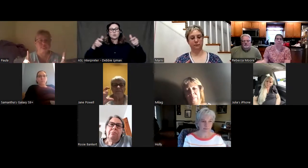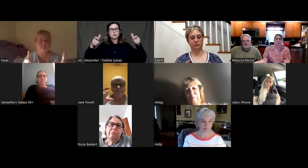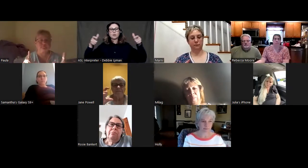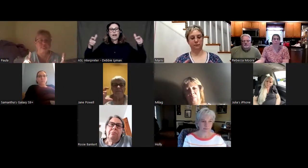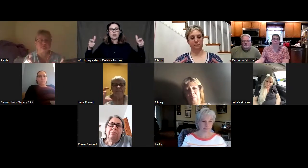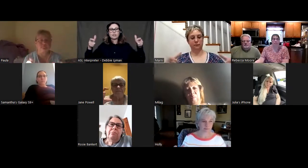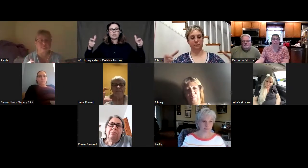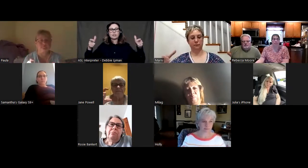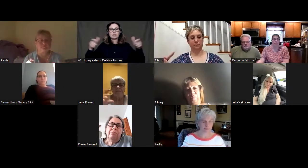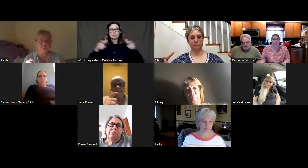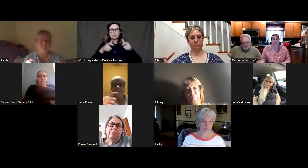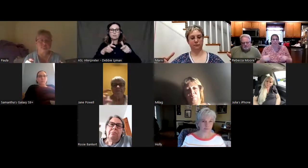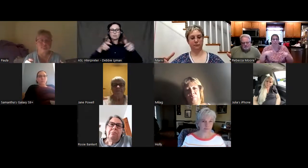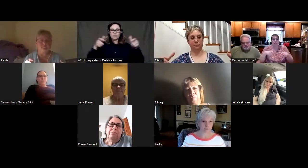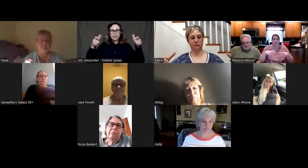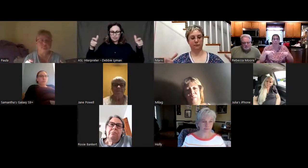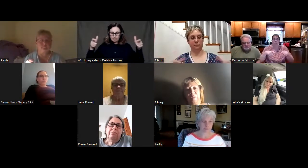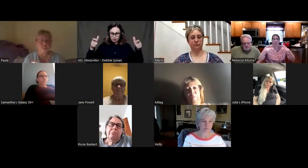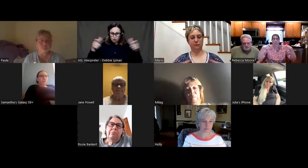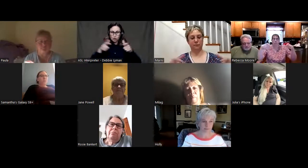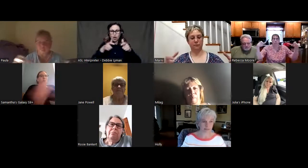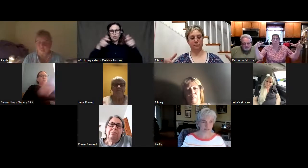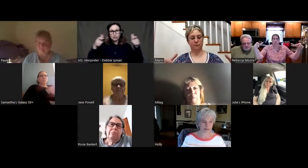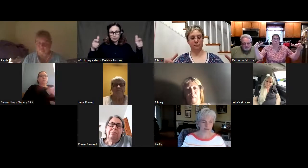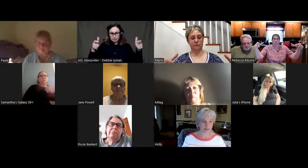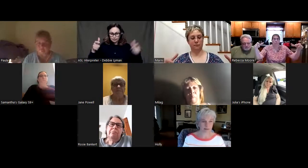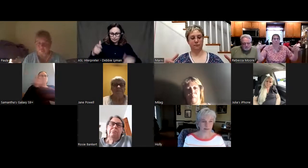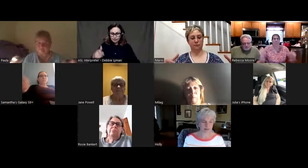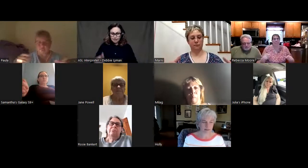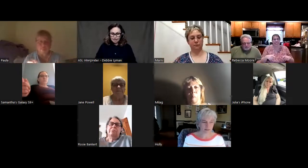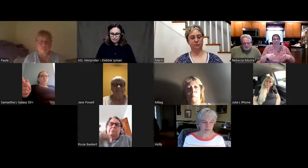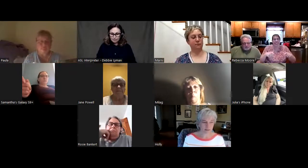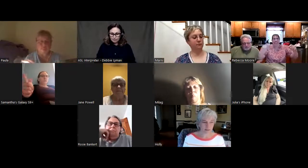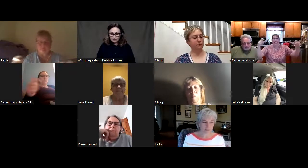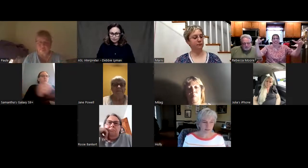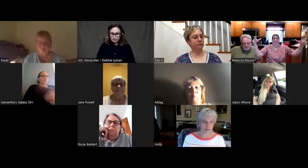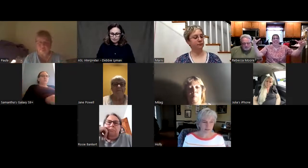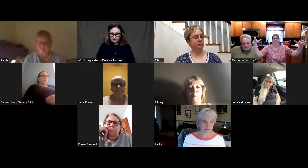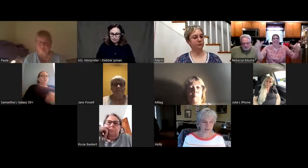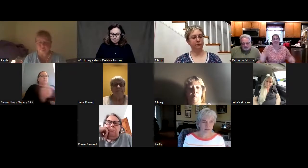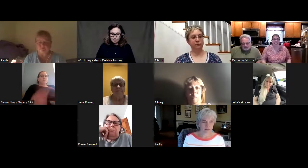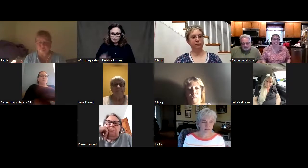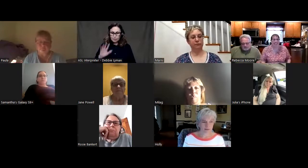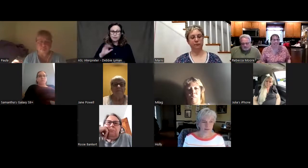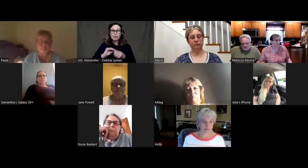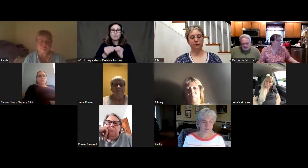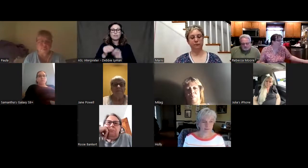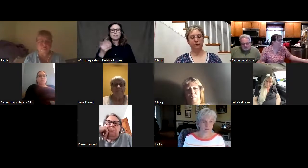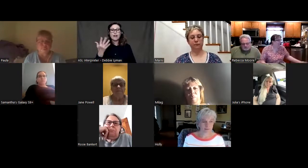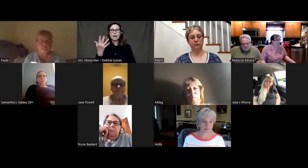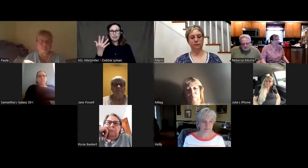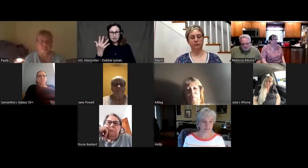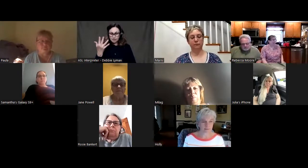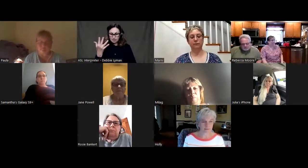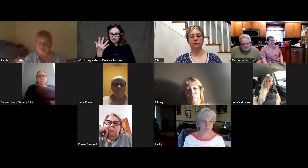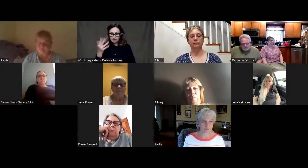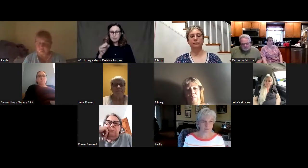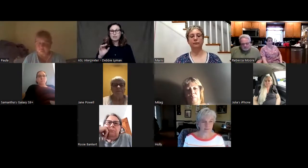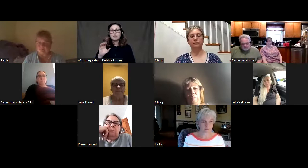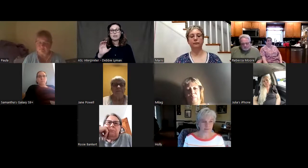and then you pull out big or large. Okay. Number